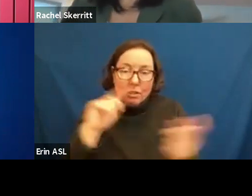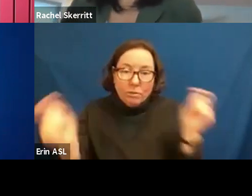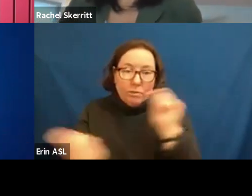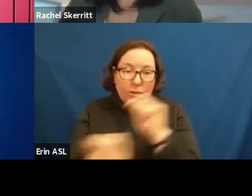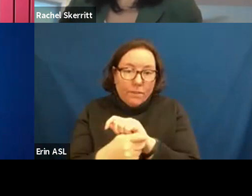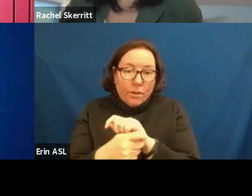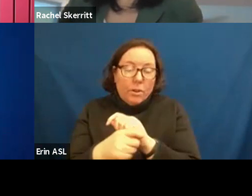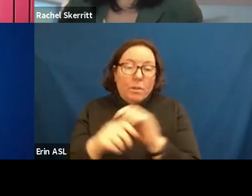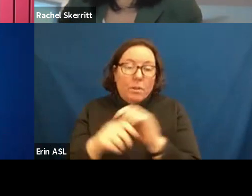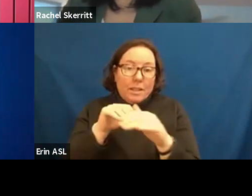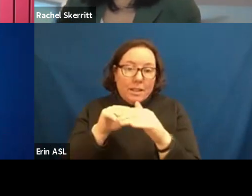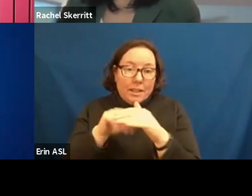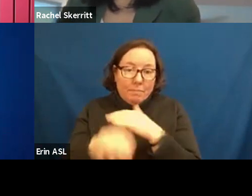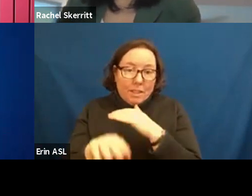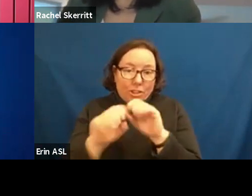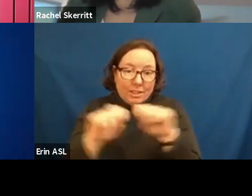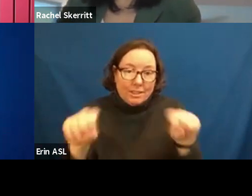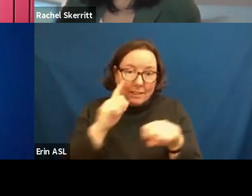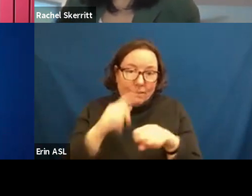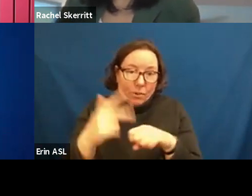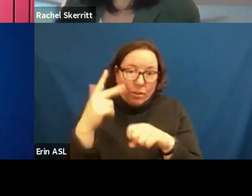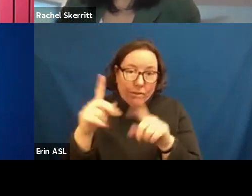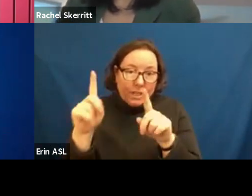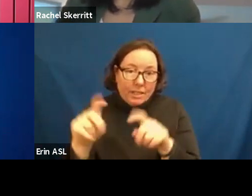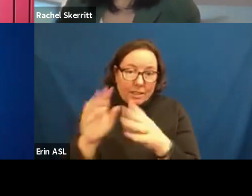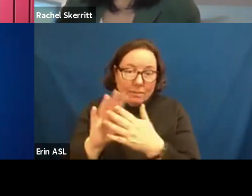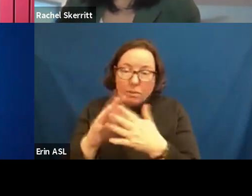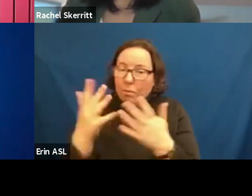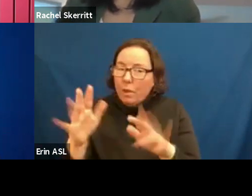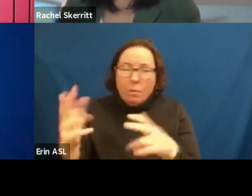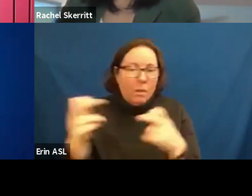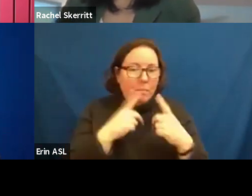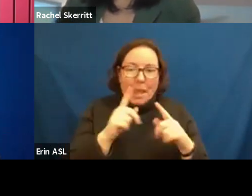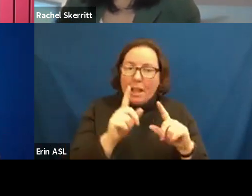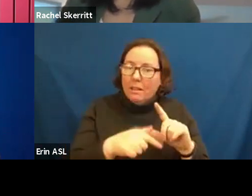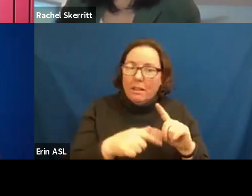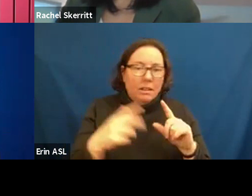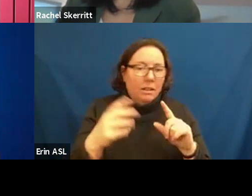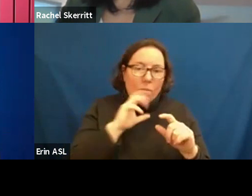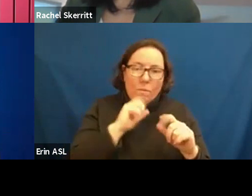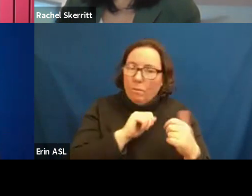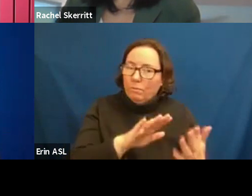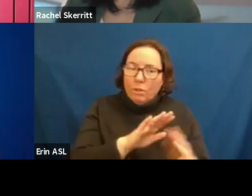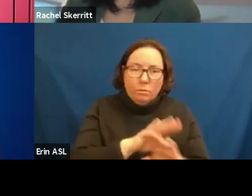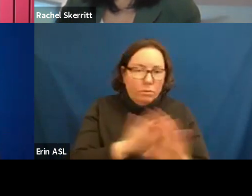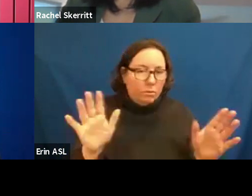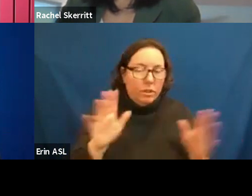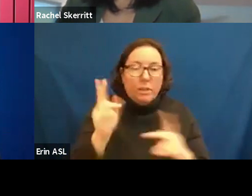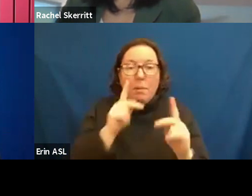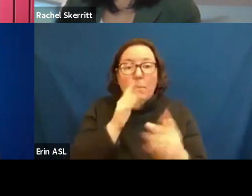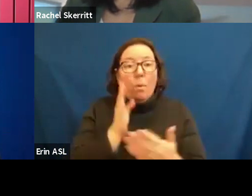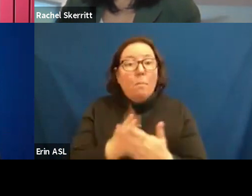Boston's 3 exam schools. We oppose any attempt to revert to the status quo. Opponents of reforming exam school